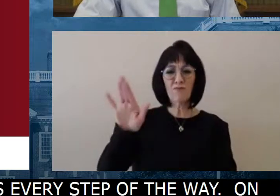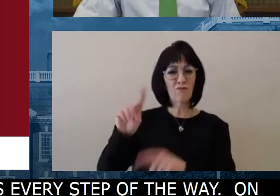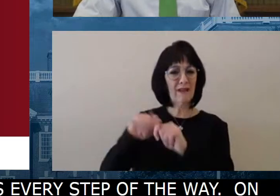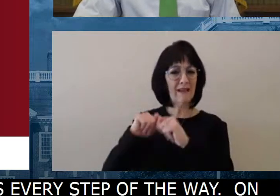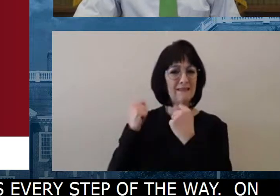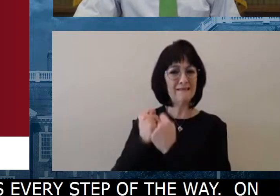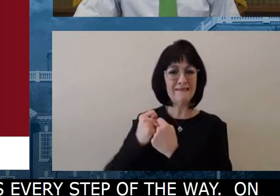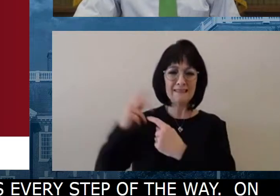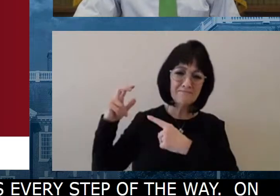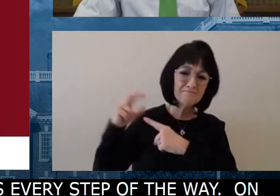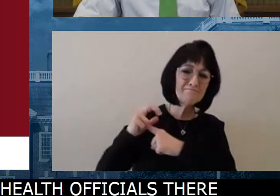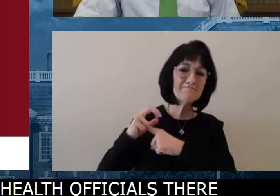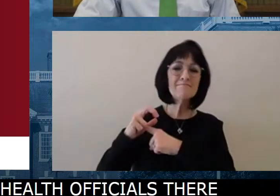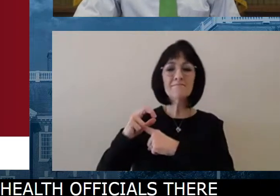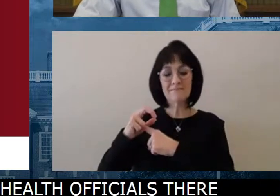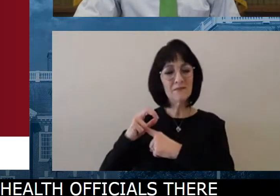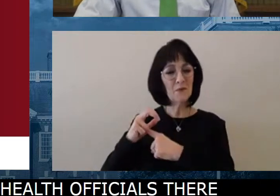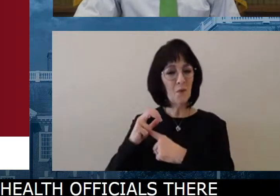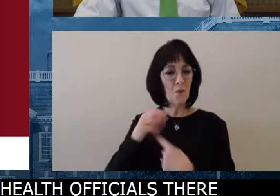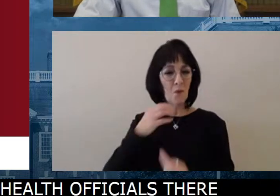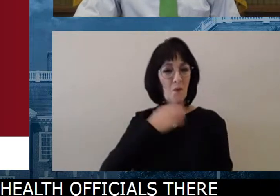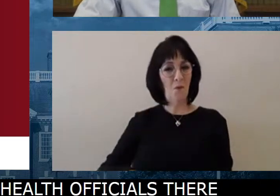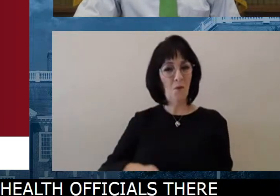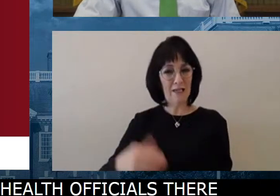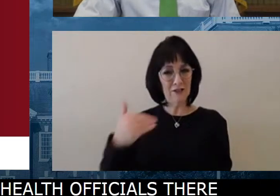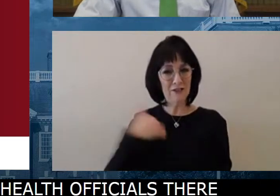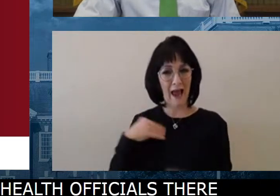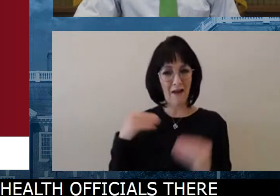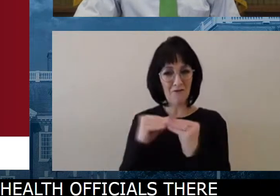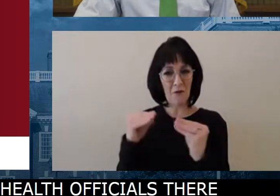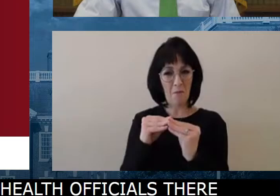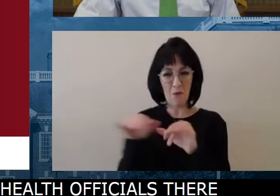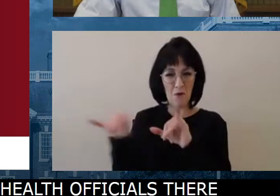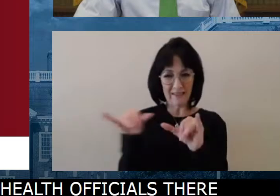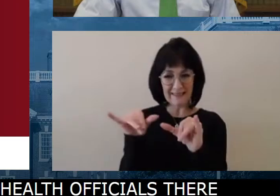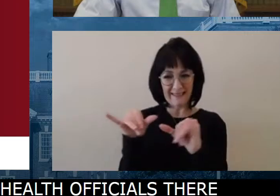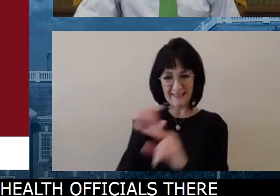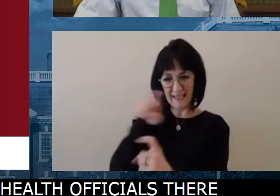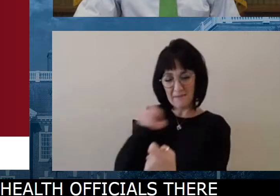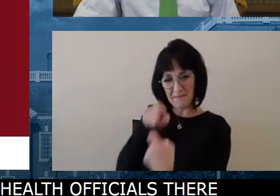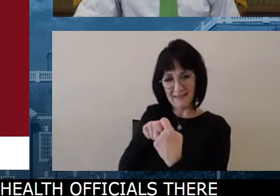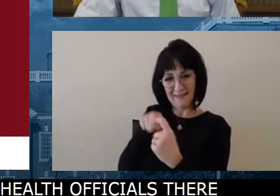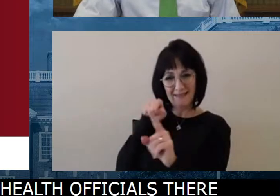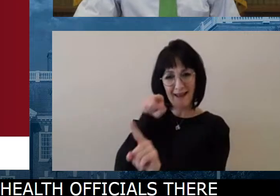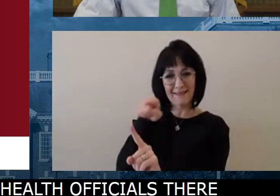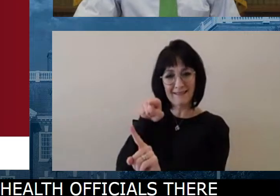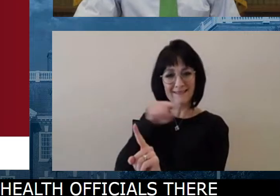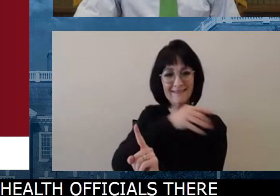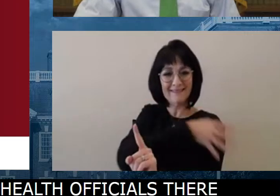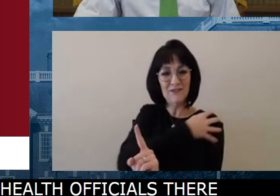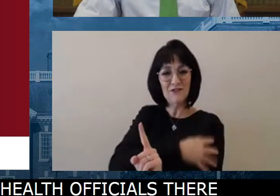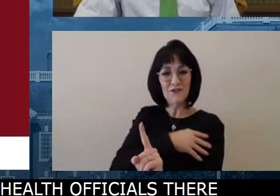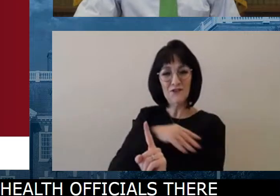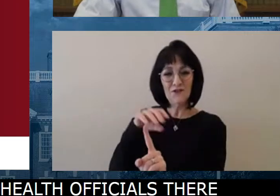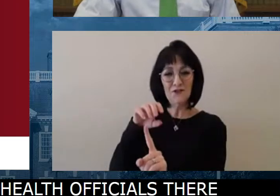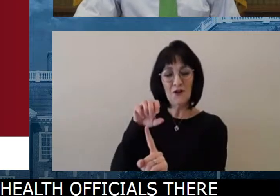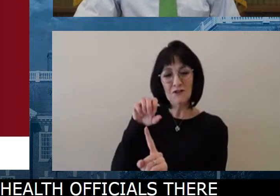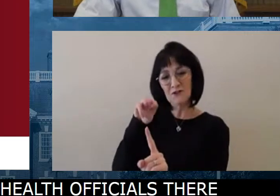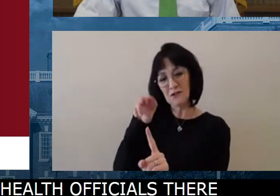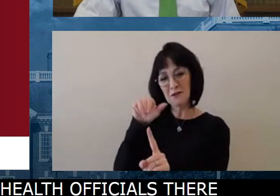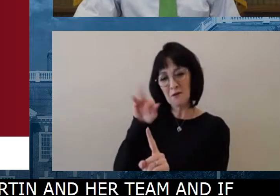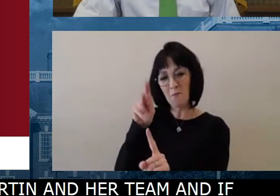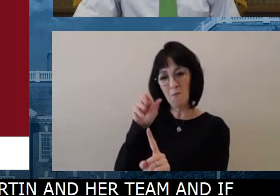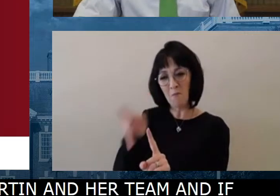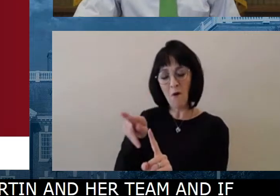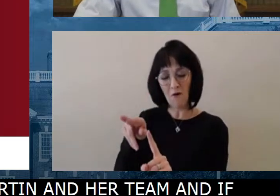and saying that if we could only clone Staff Sergeant Martin, we certainly would, and make her and the rest of her